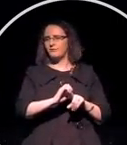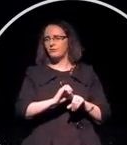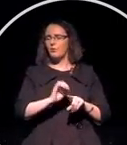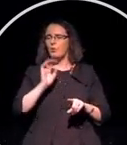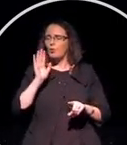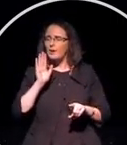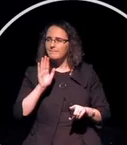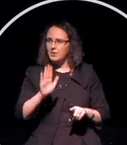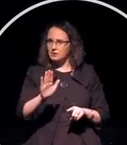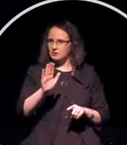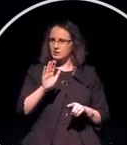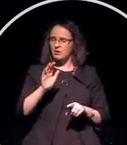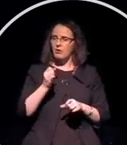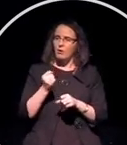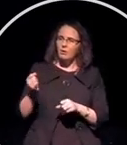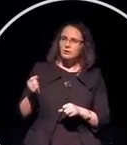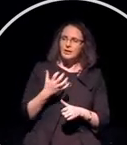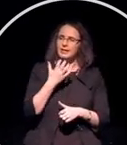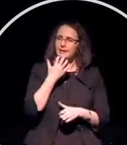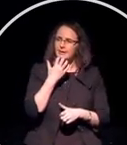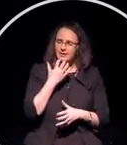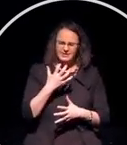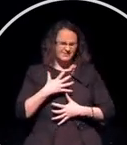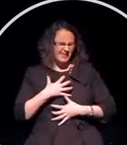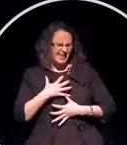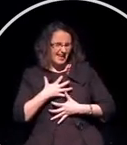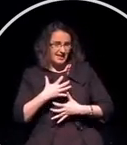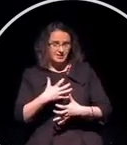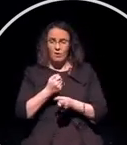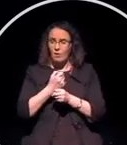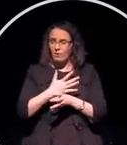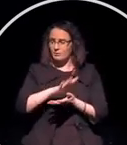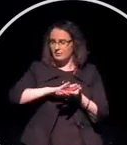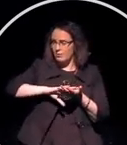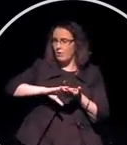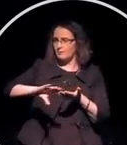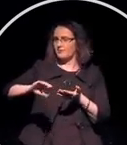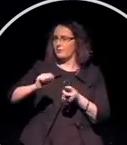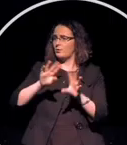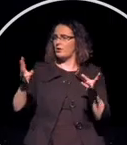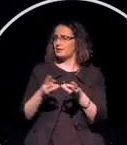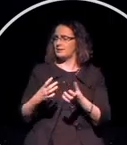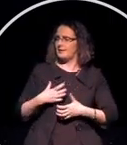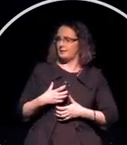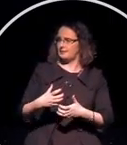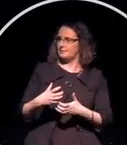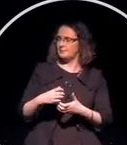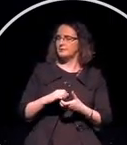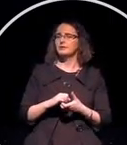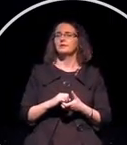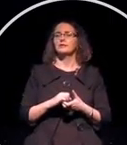burden of hate from all children of the world. The Holocaust did not begin with gas